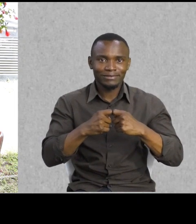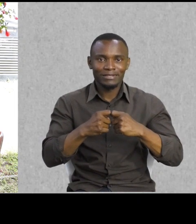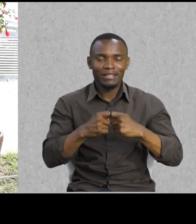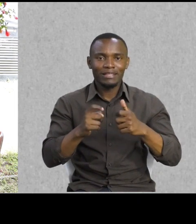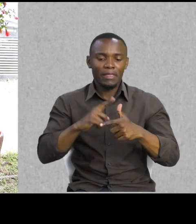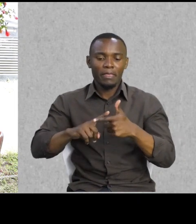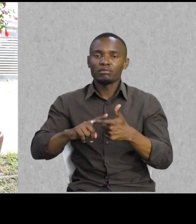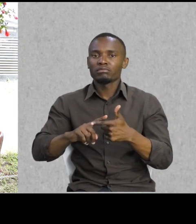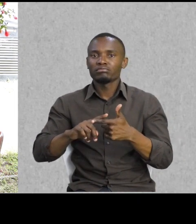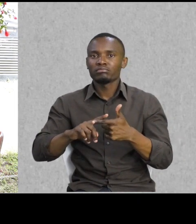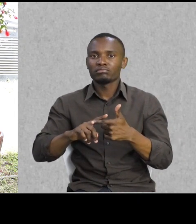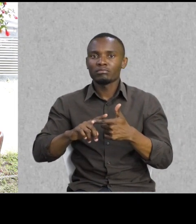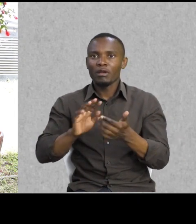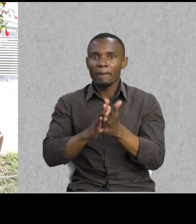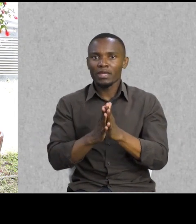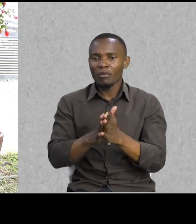they tend to corrode.